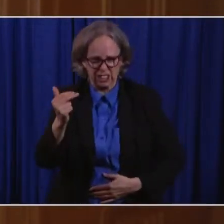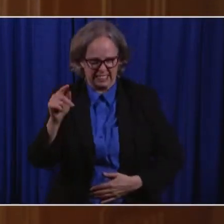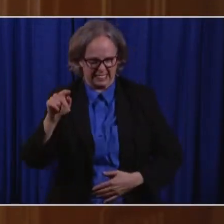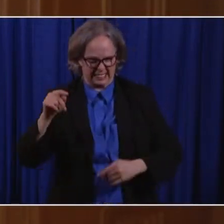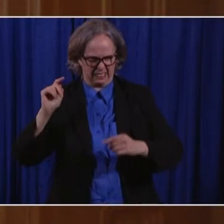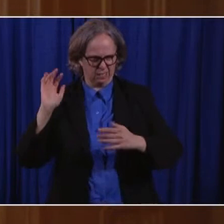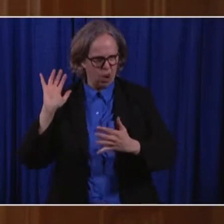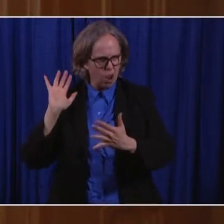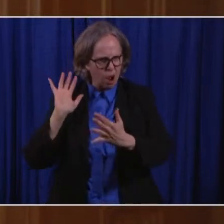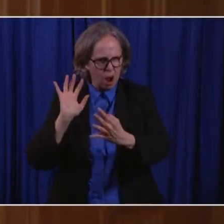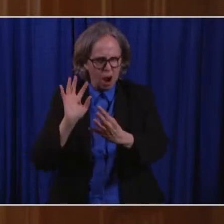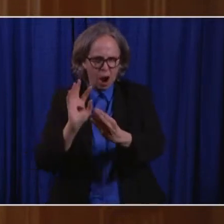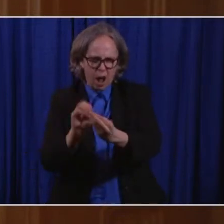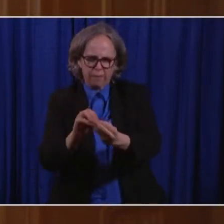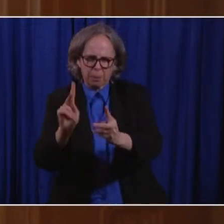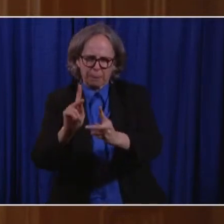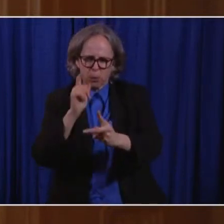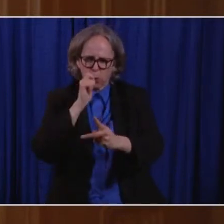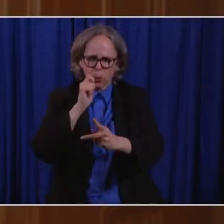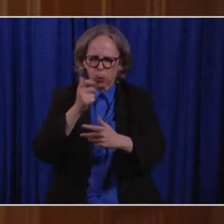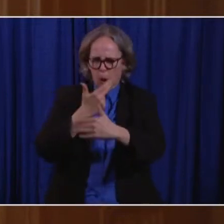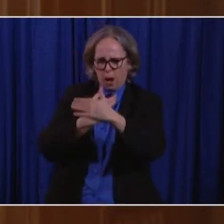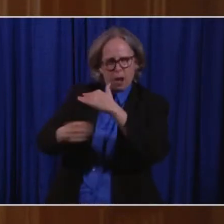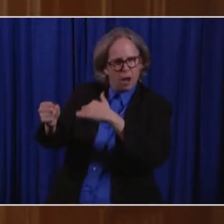Cleveland Clinic for COVID-19,